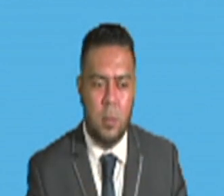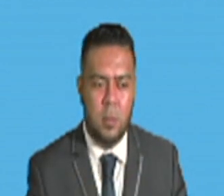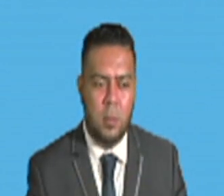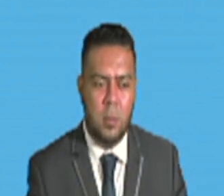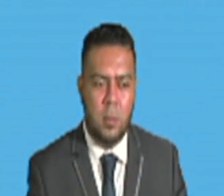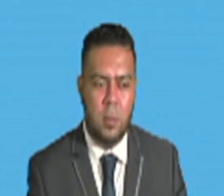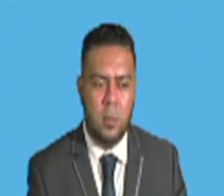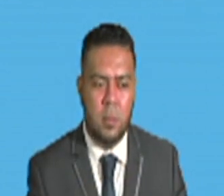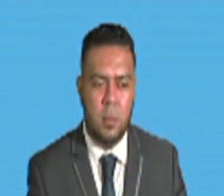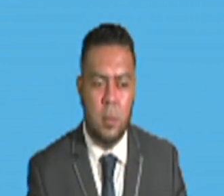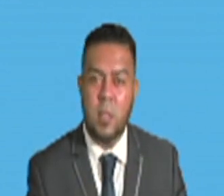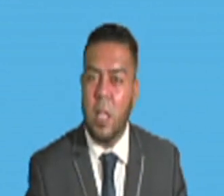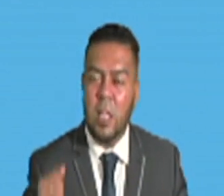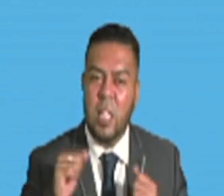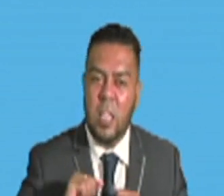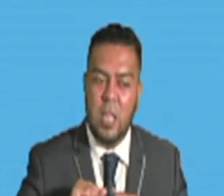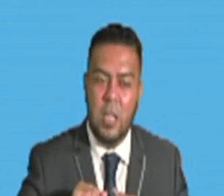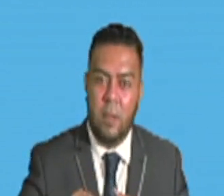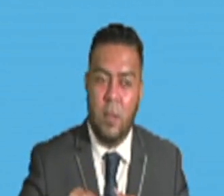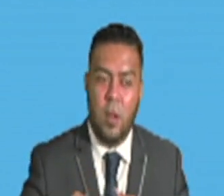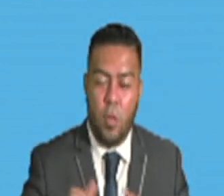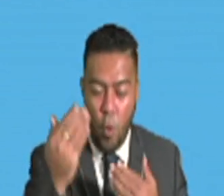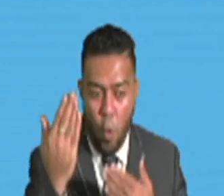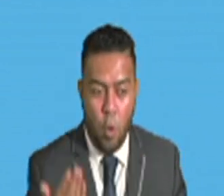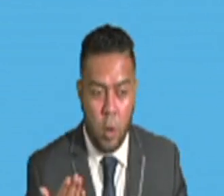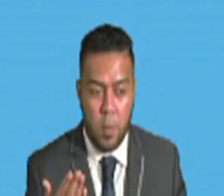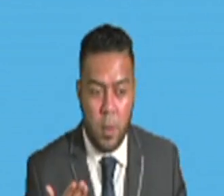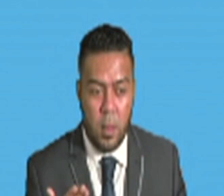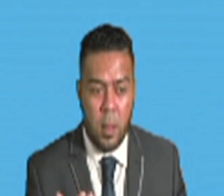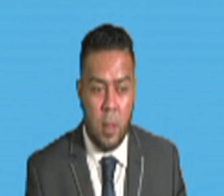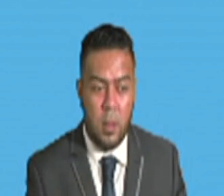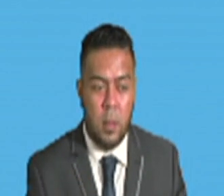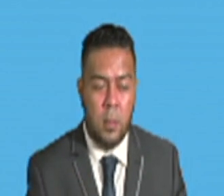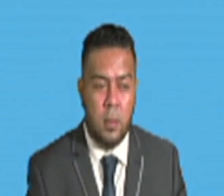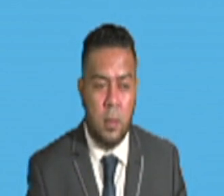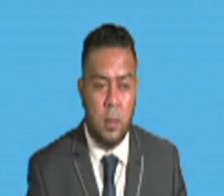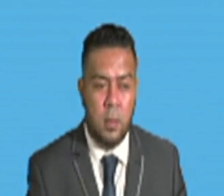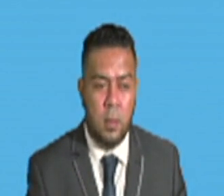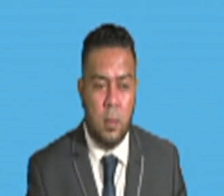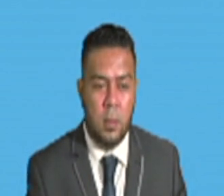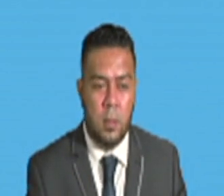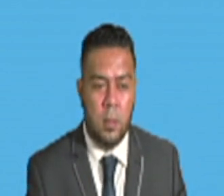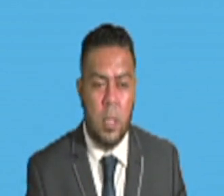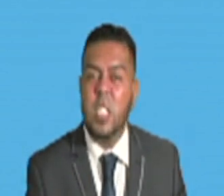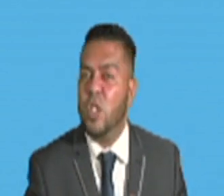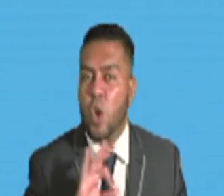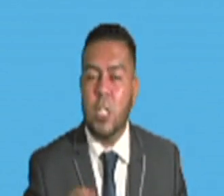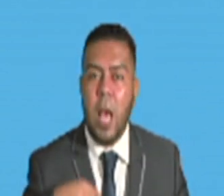in fact, defended Honourable Garigari Tambua for not making comments. Mr. Speaker, sir, it's not